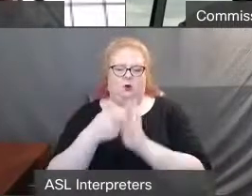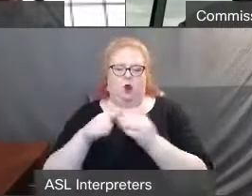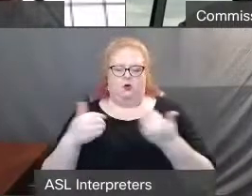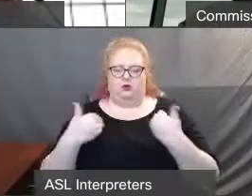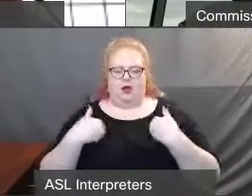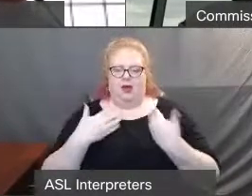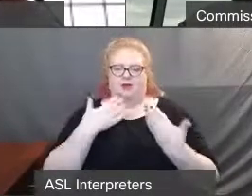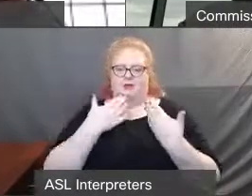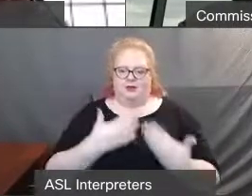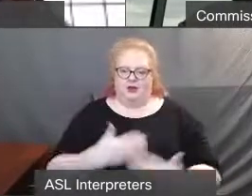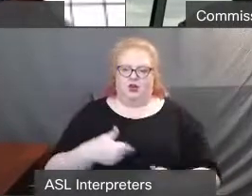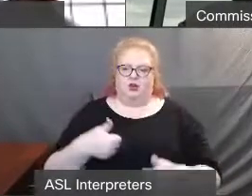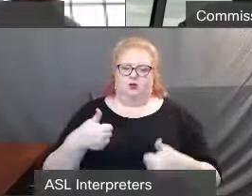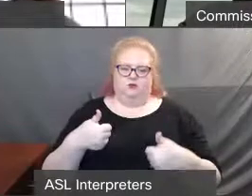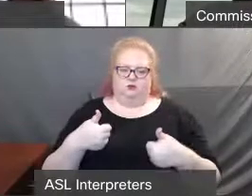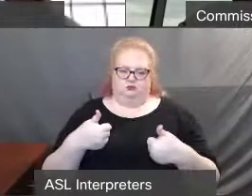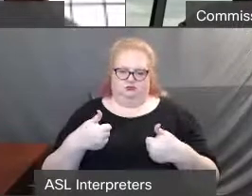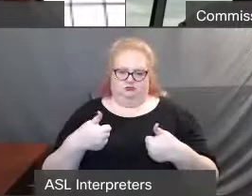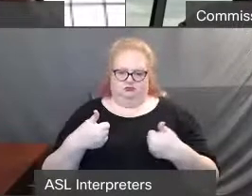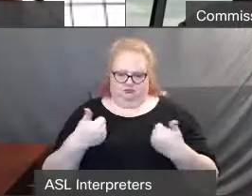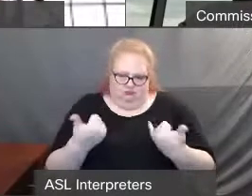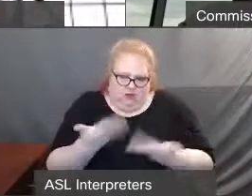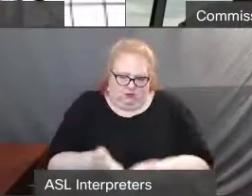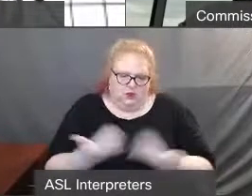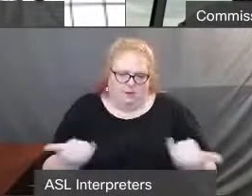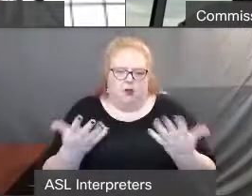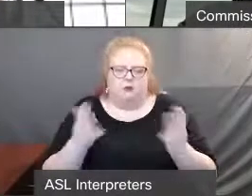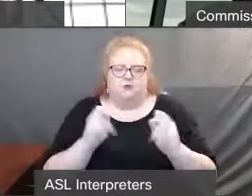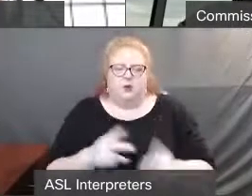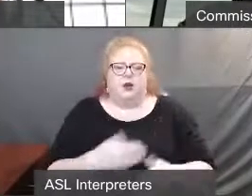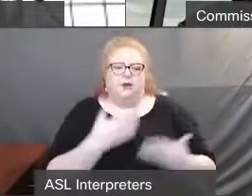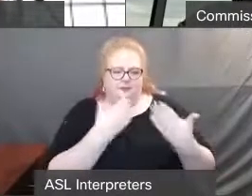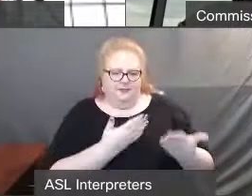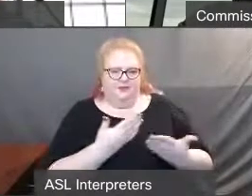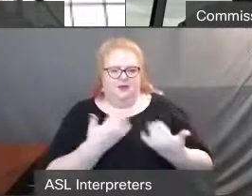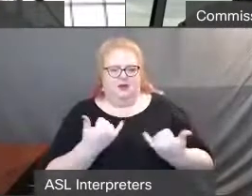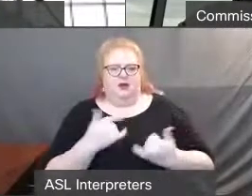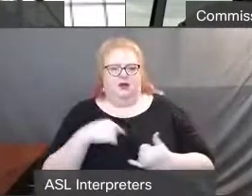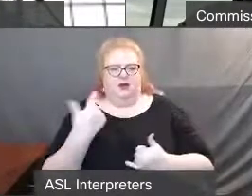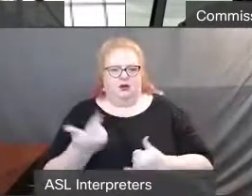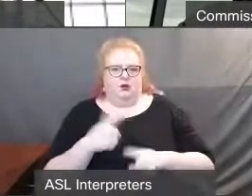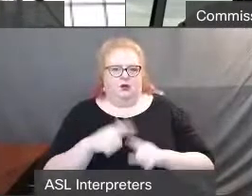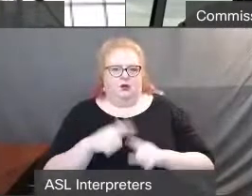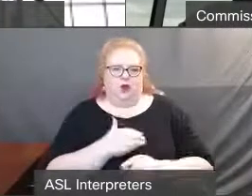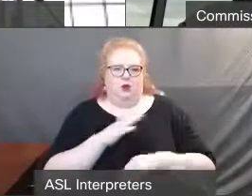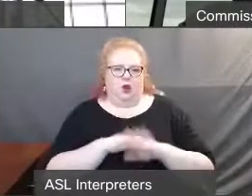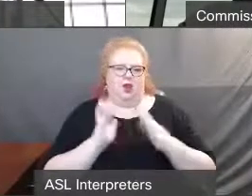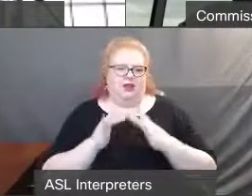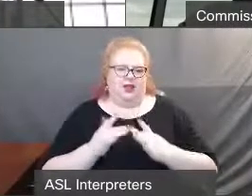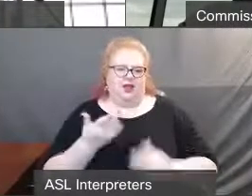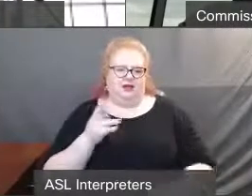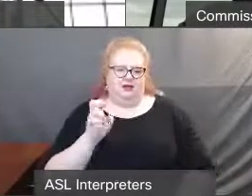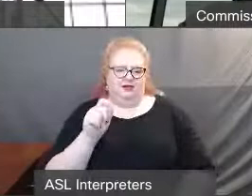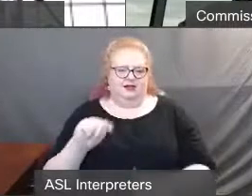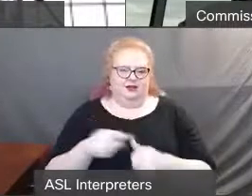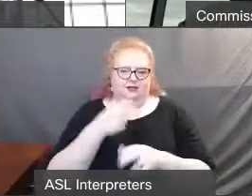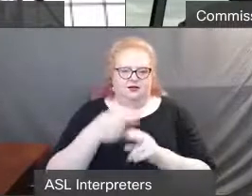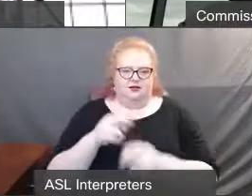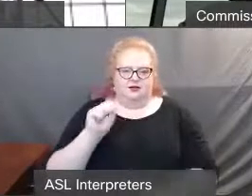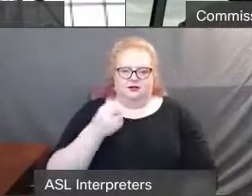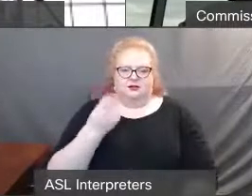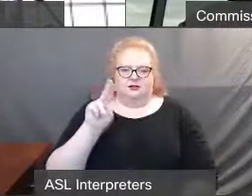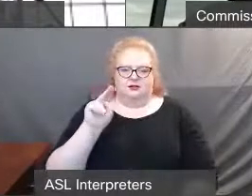So thank you. You can take that. Okay. Thank you. Thank you. Okay, we'll go to our online guest. First name I have is Sunny Hawk.